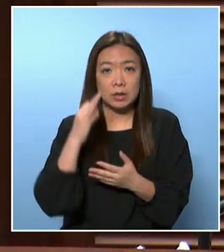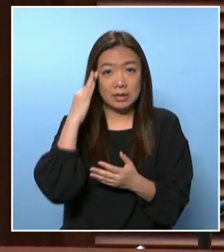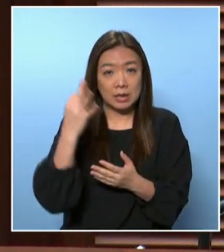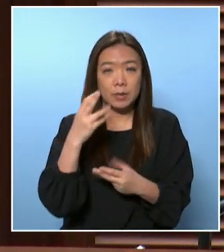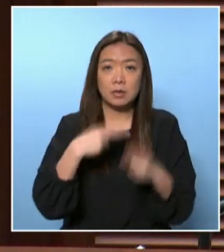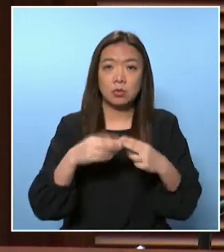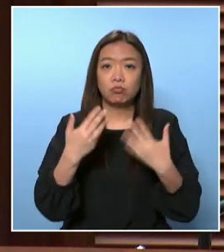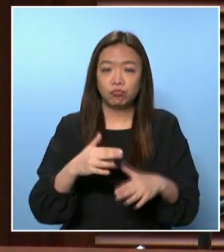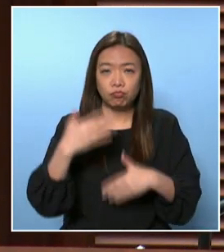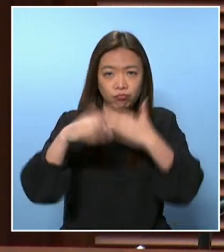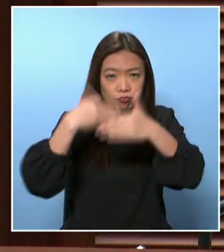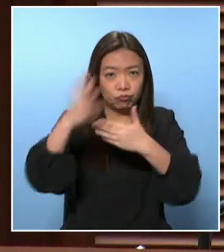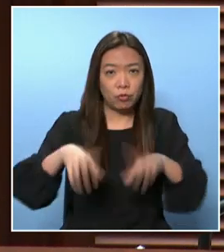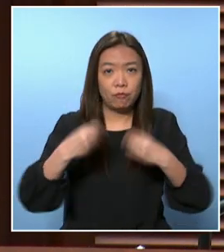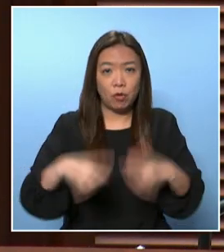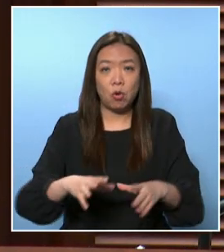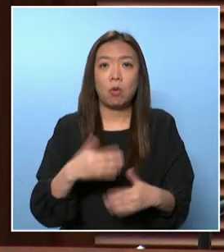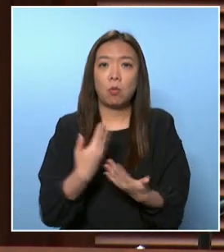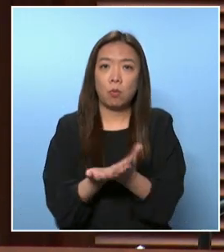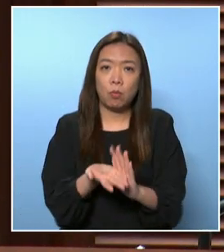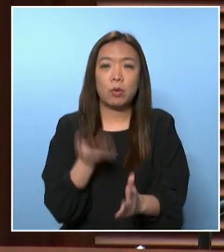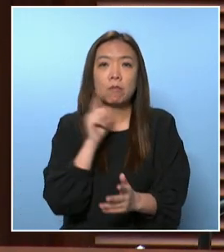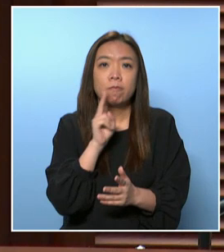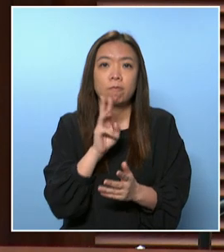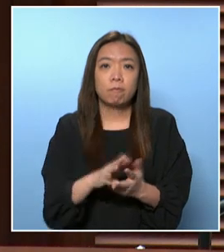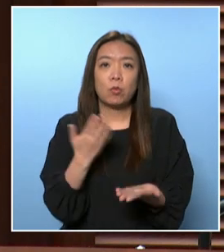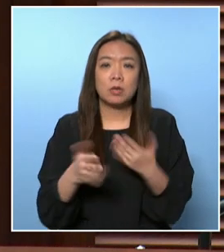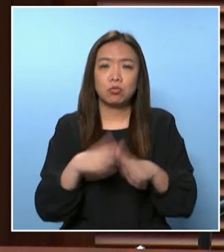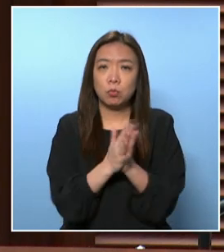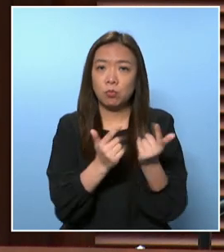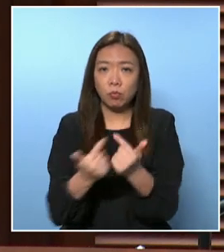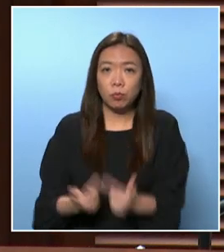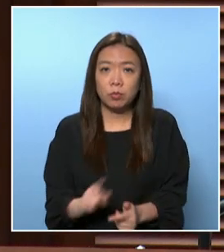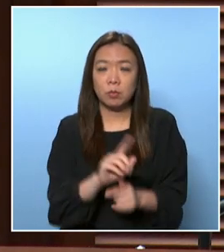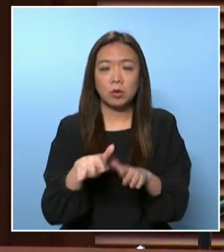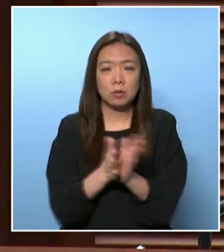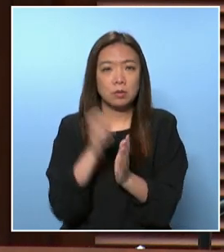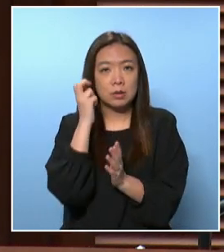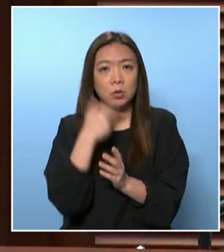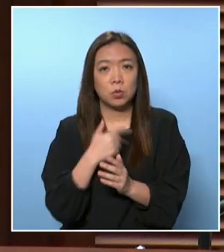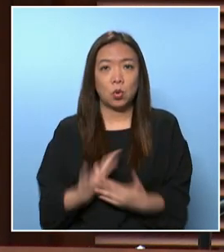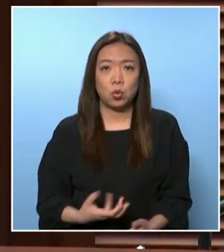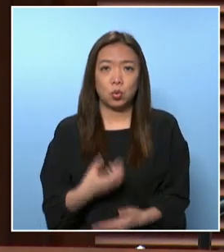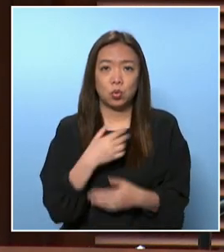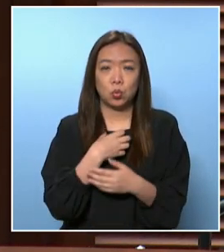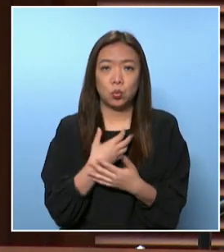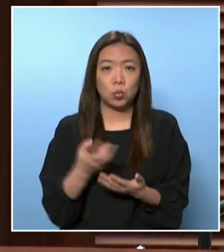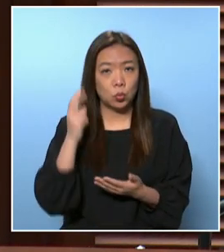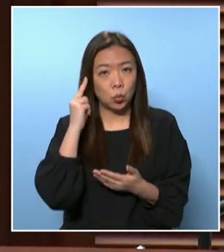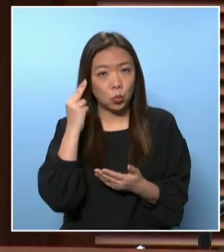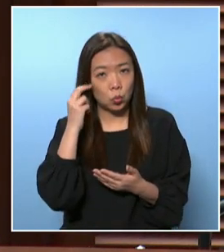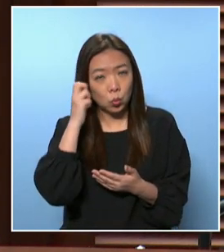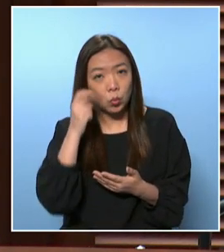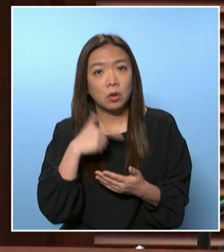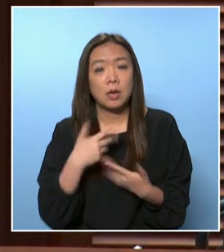for joint replacement, it takes a few weeks of rehabilitation. We